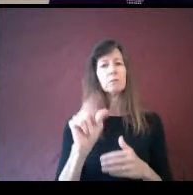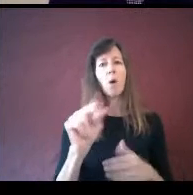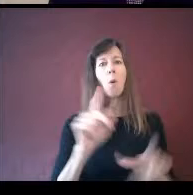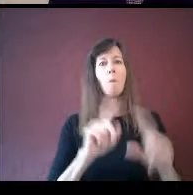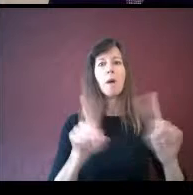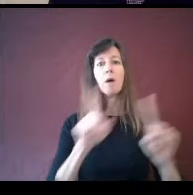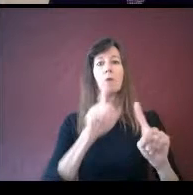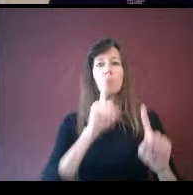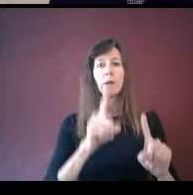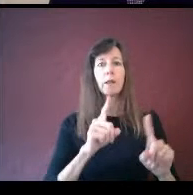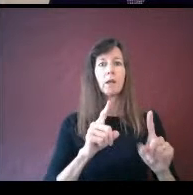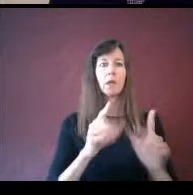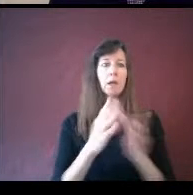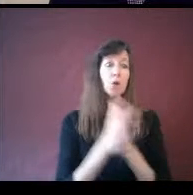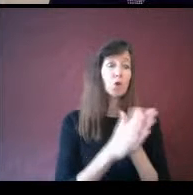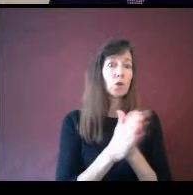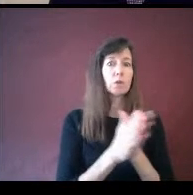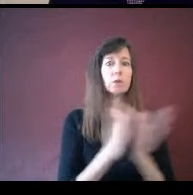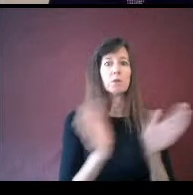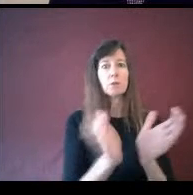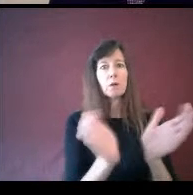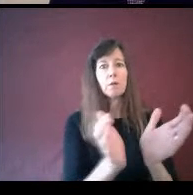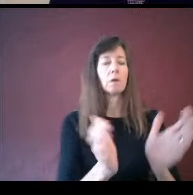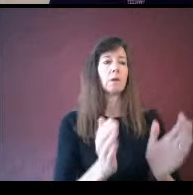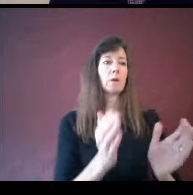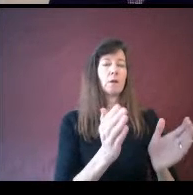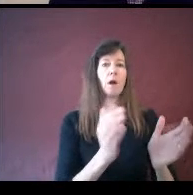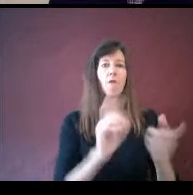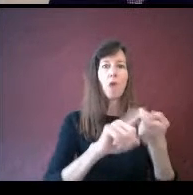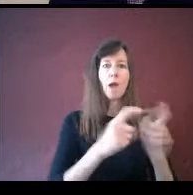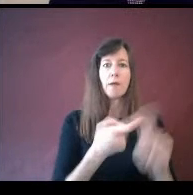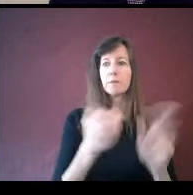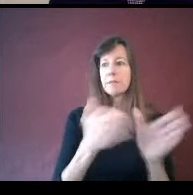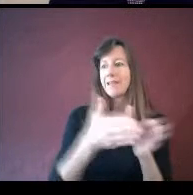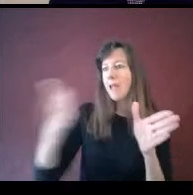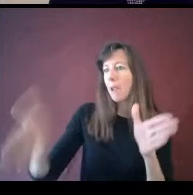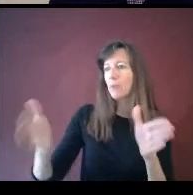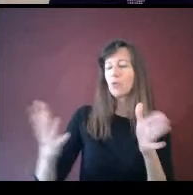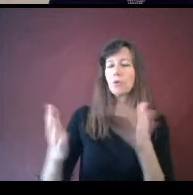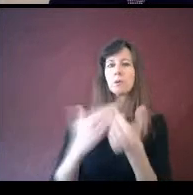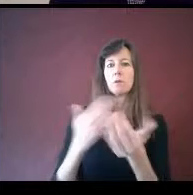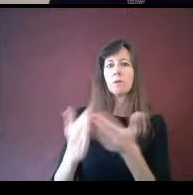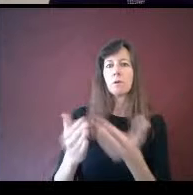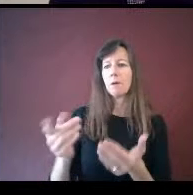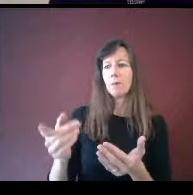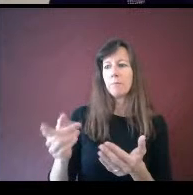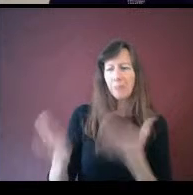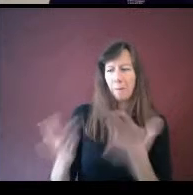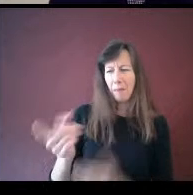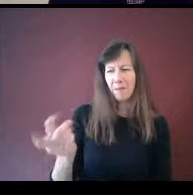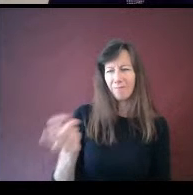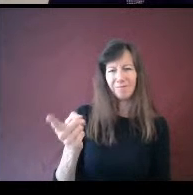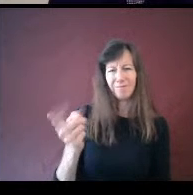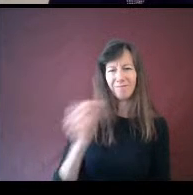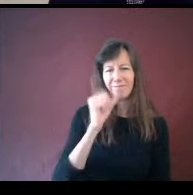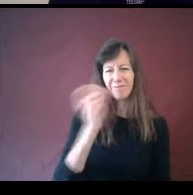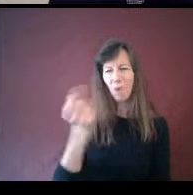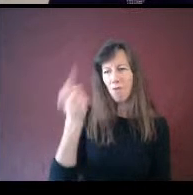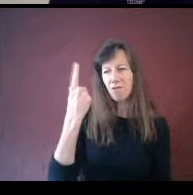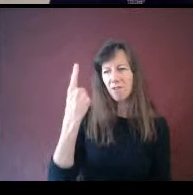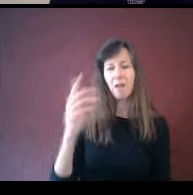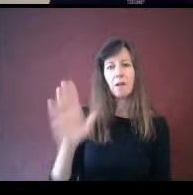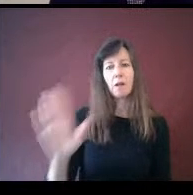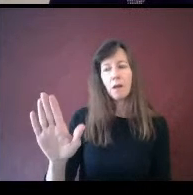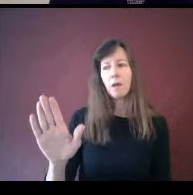remind our neighbors and others who may not get this, that this is about thinking about others at a time like this